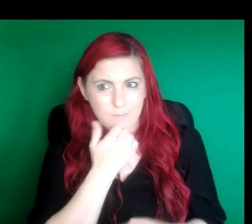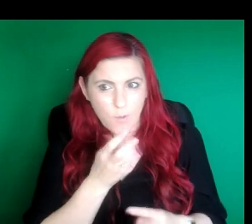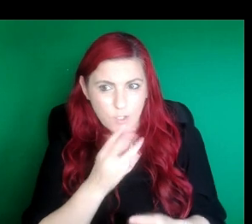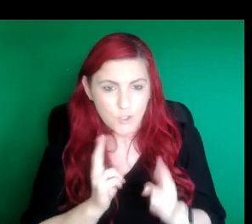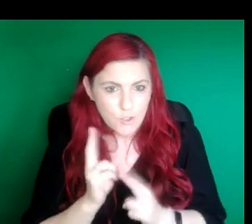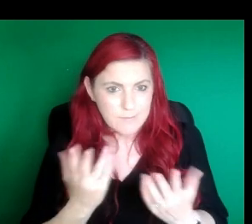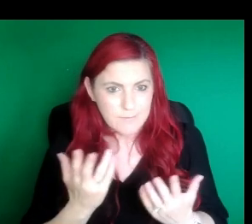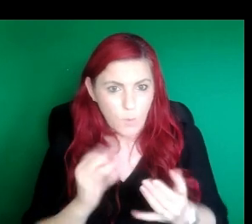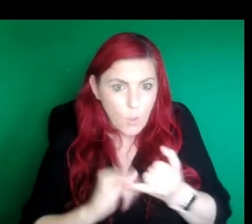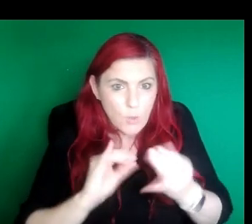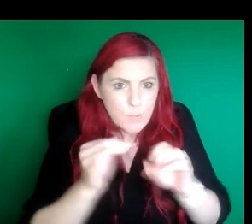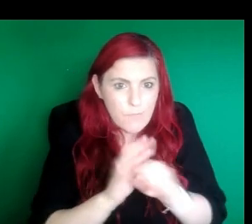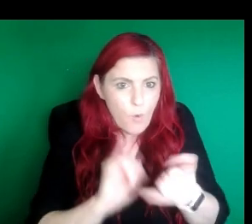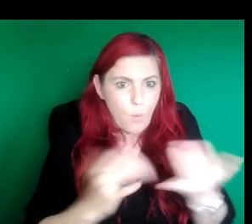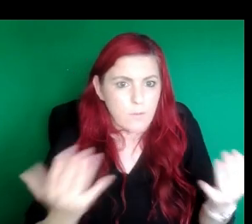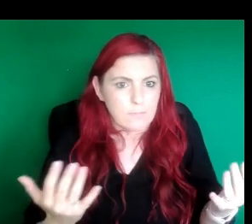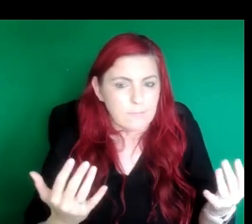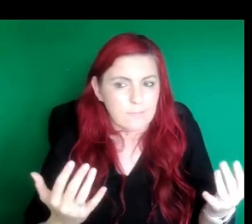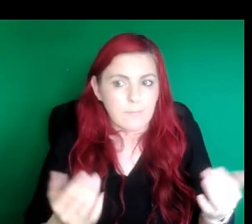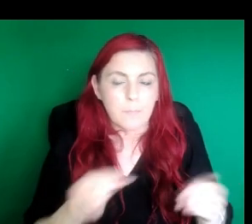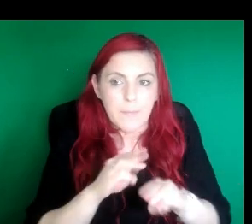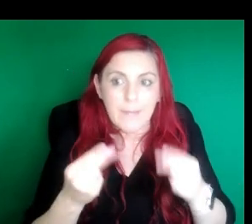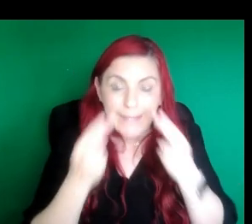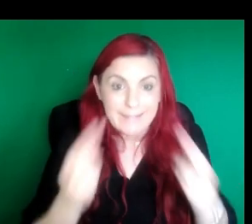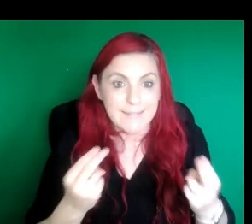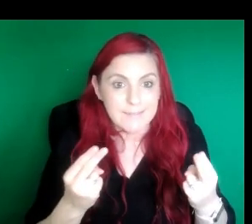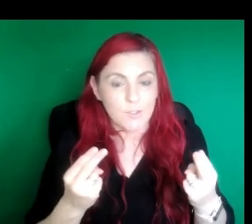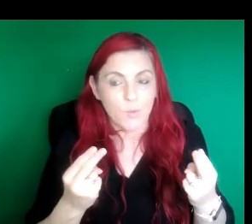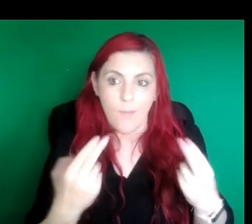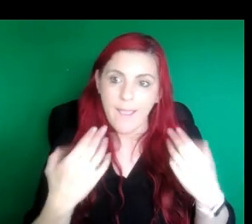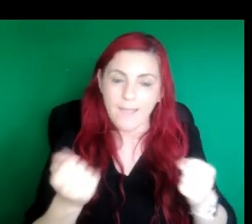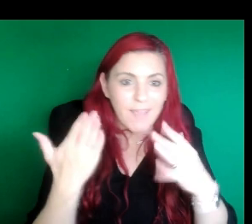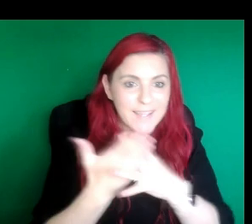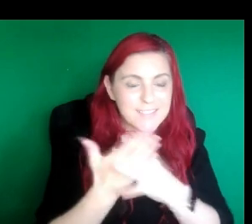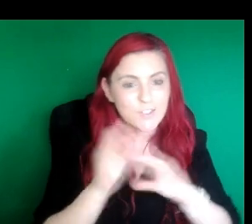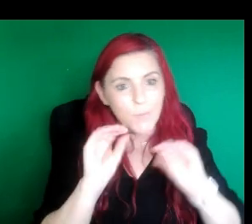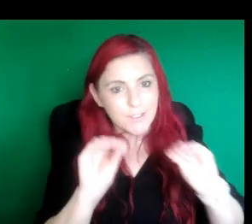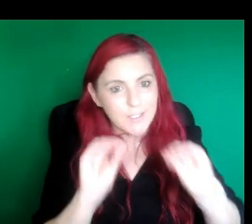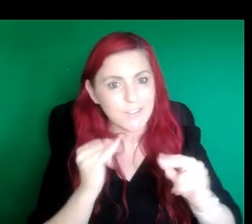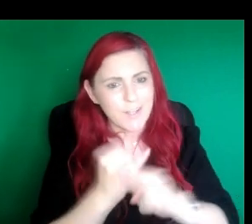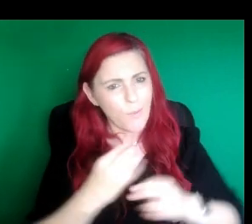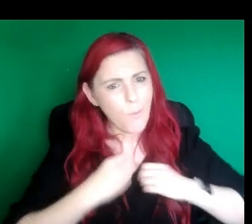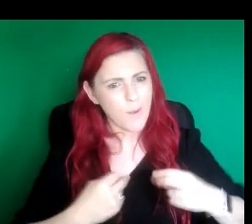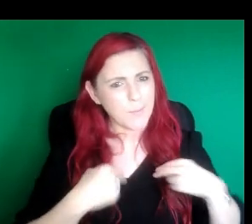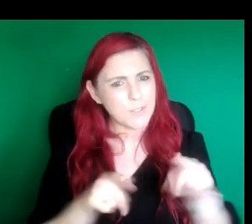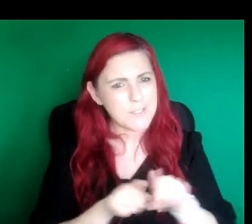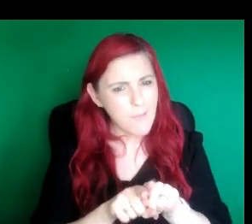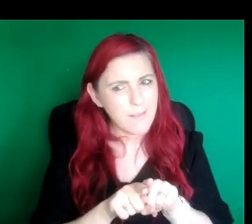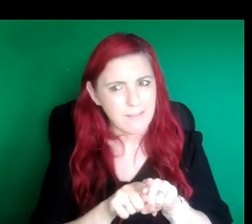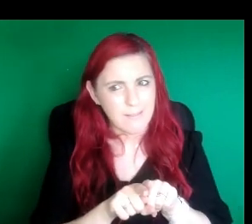they received, who are you interpreting it for? People need to be, have access to education so that